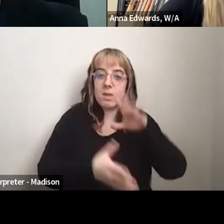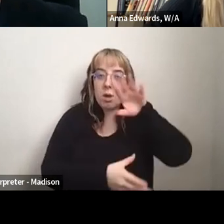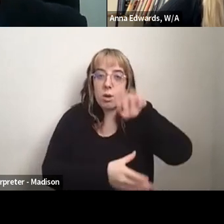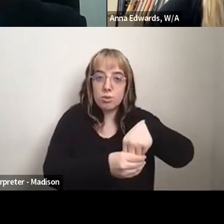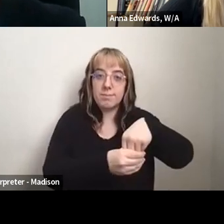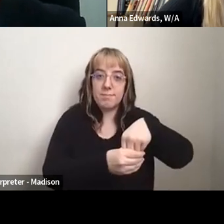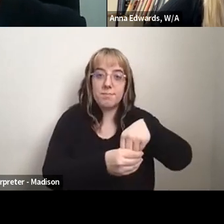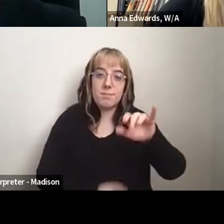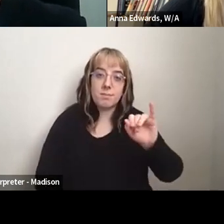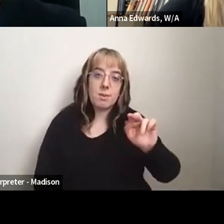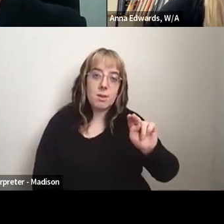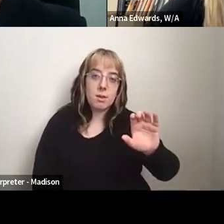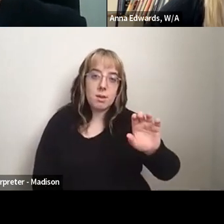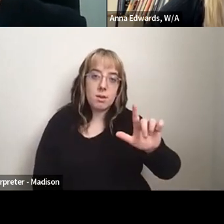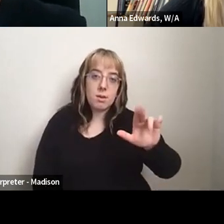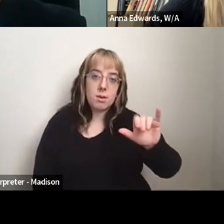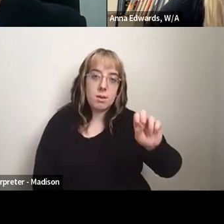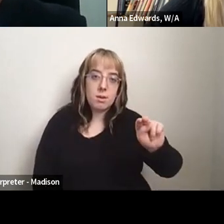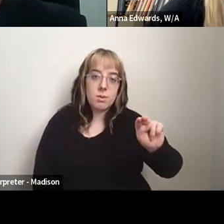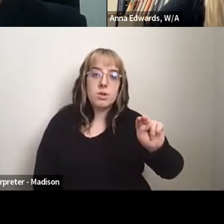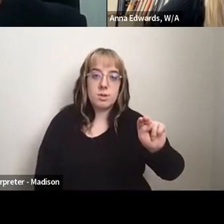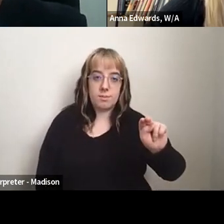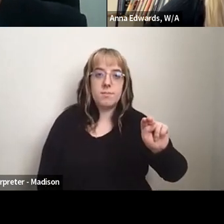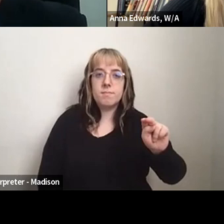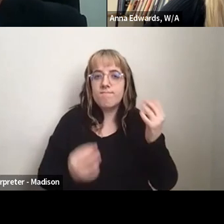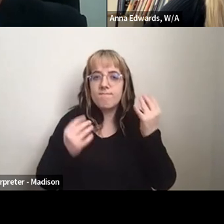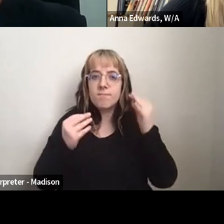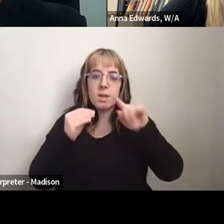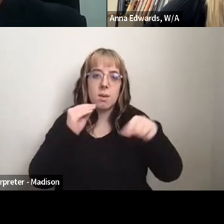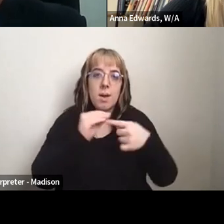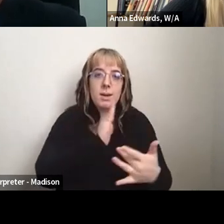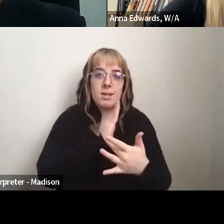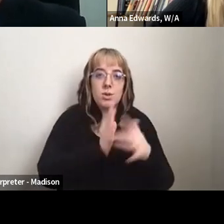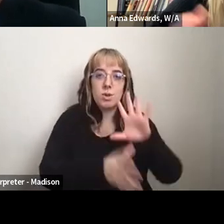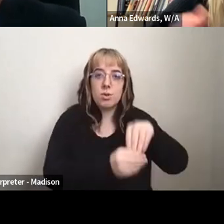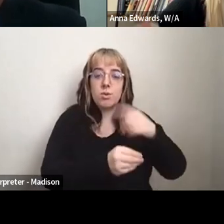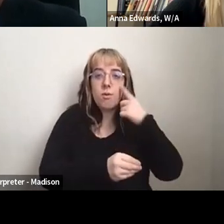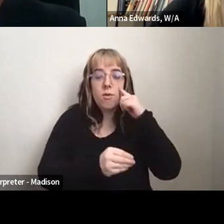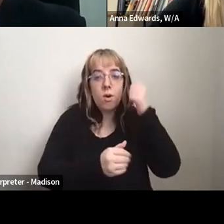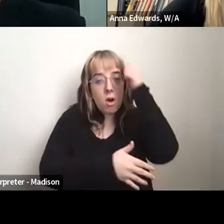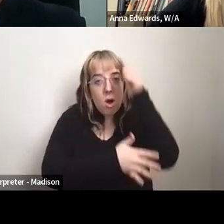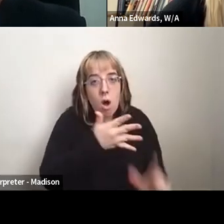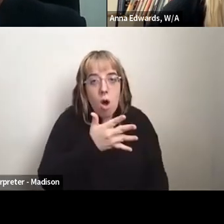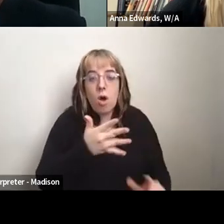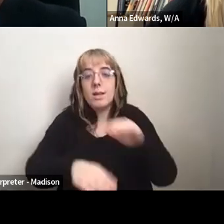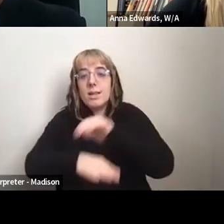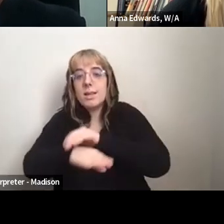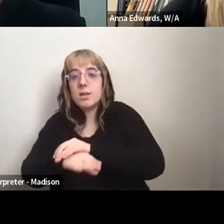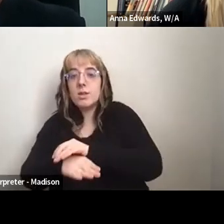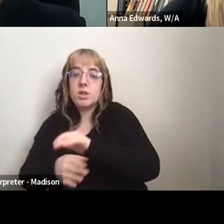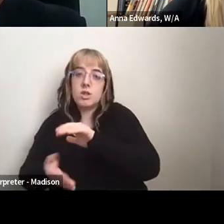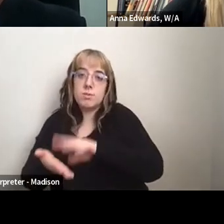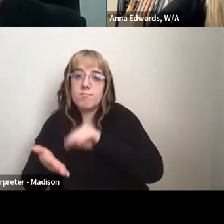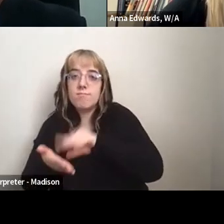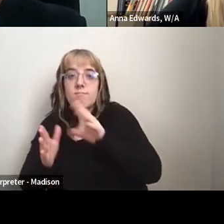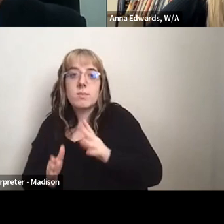and how you all are thinking about digital inclusion for all learners, English language learners, students with special needs